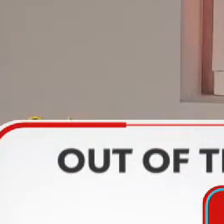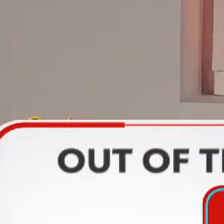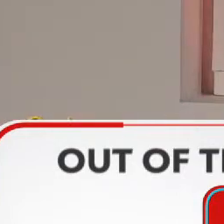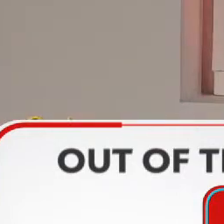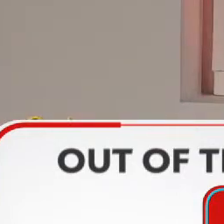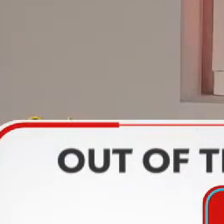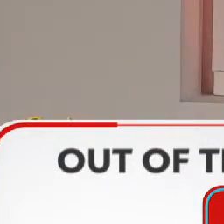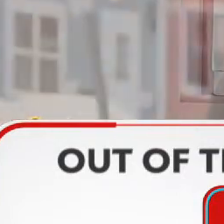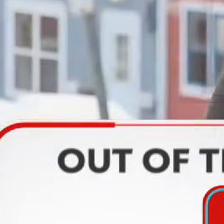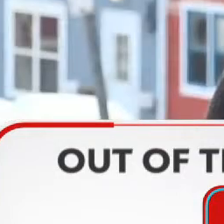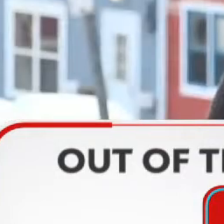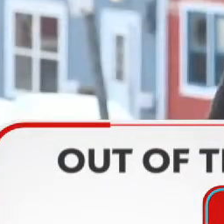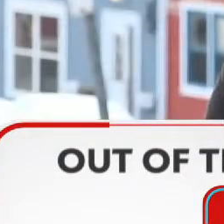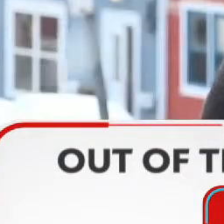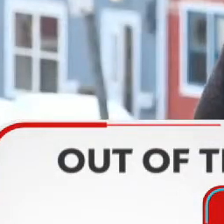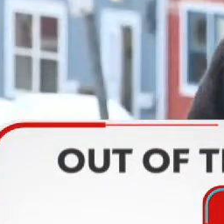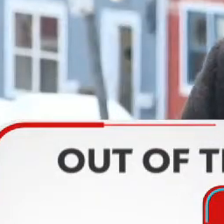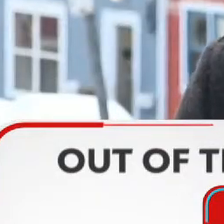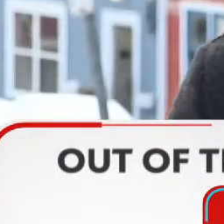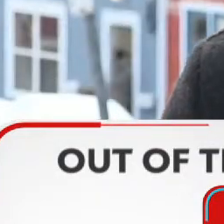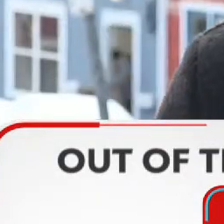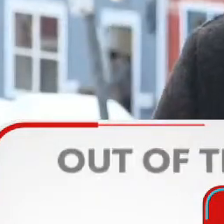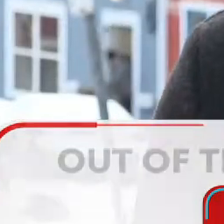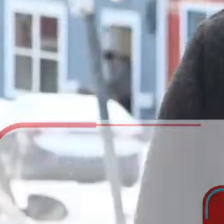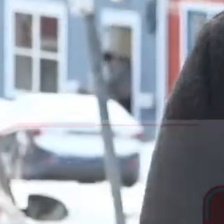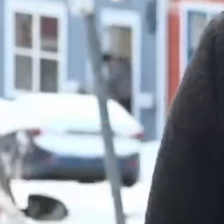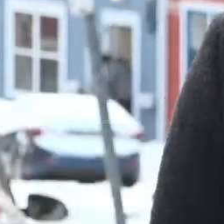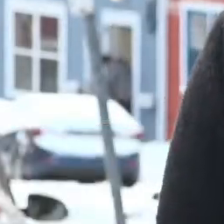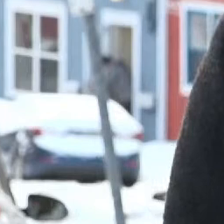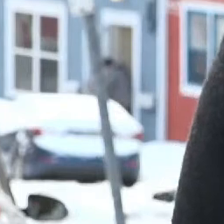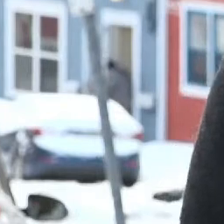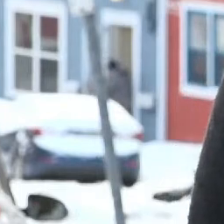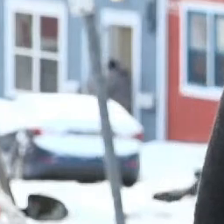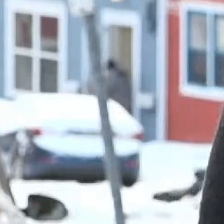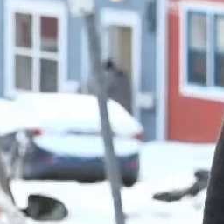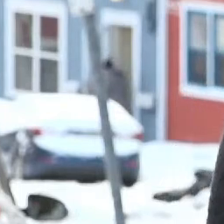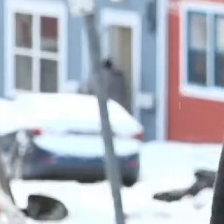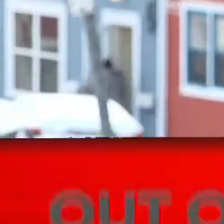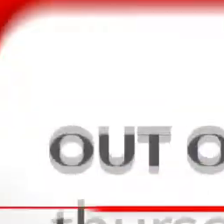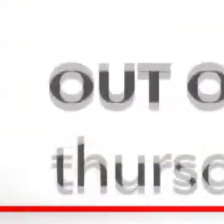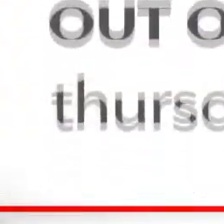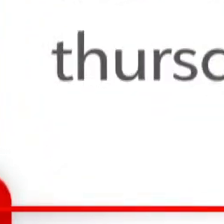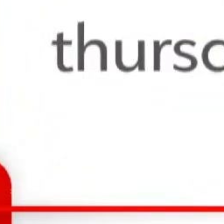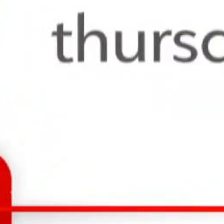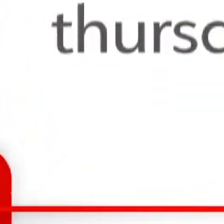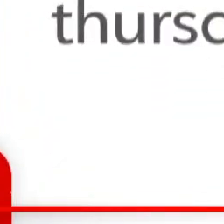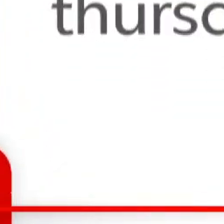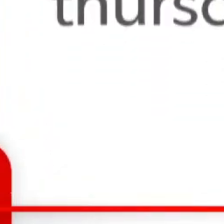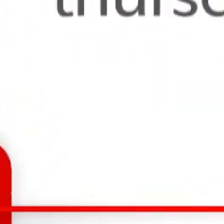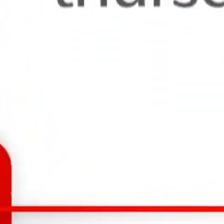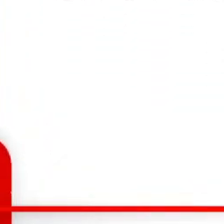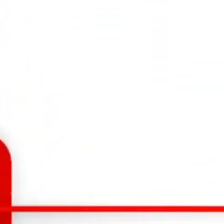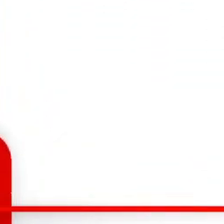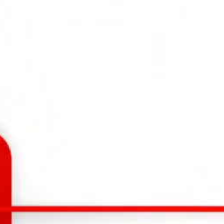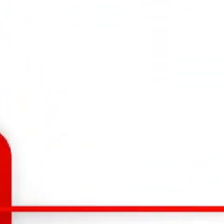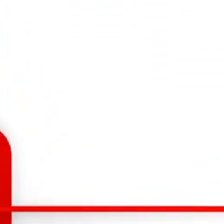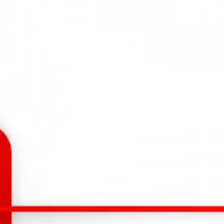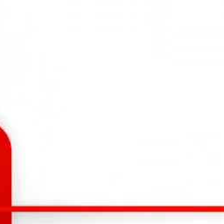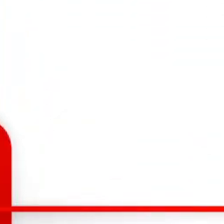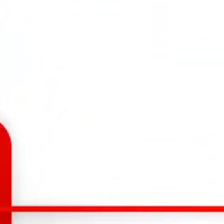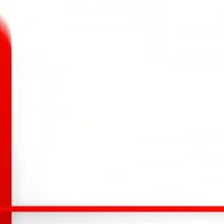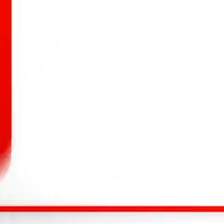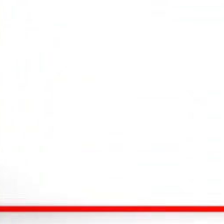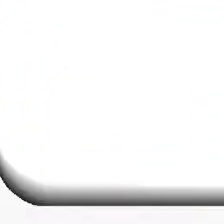how to hire people. 20 years of local matter, so join me every Thursday night and see what's going on in the